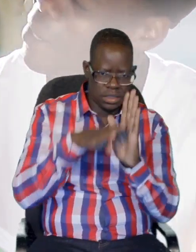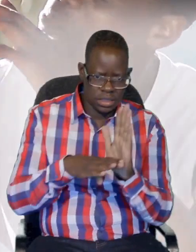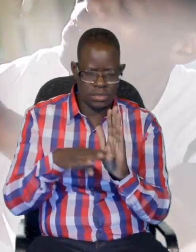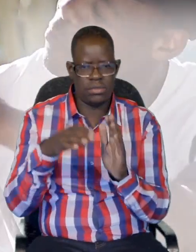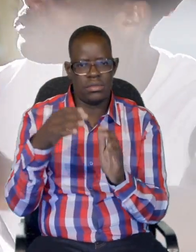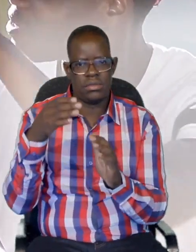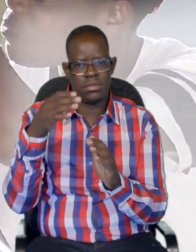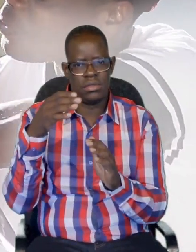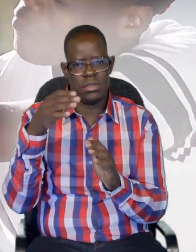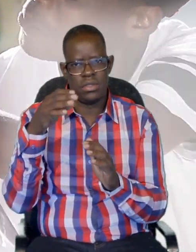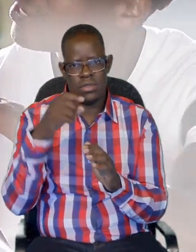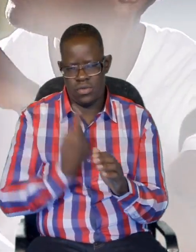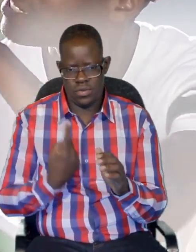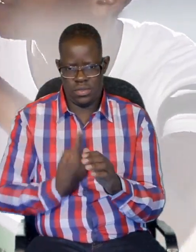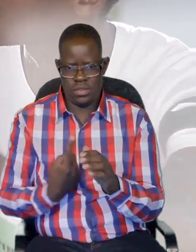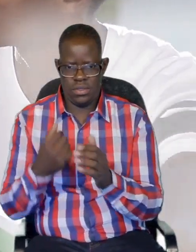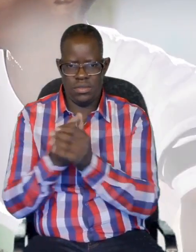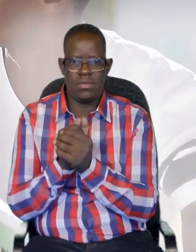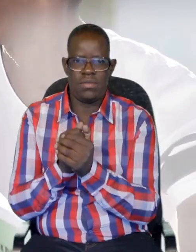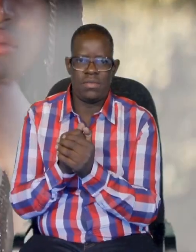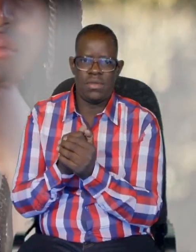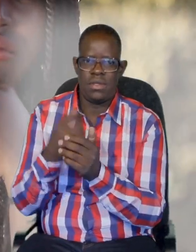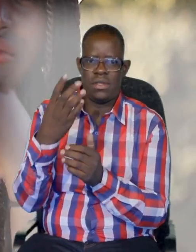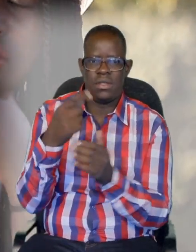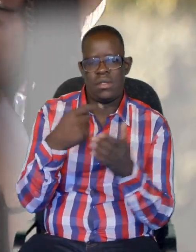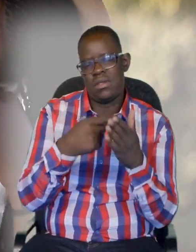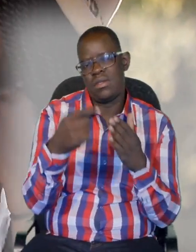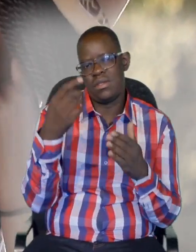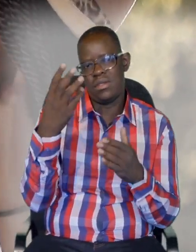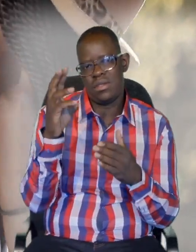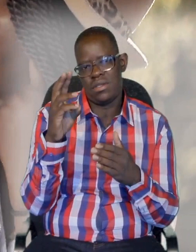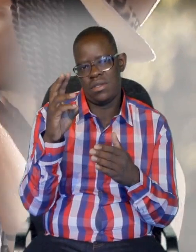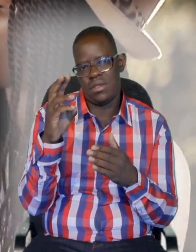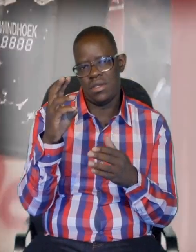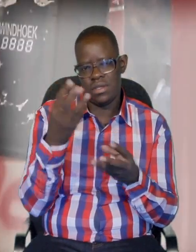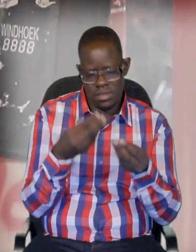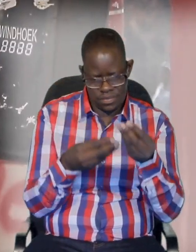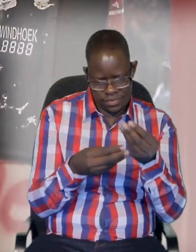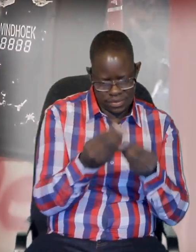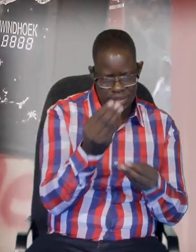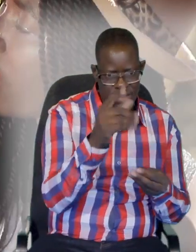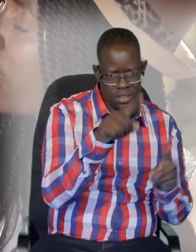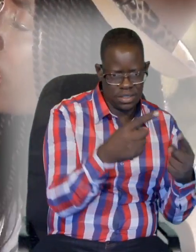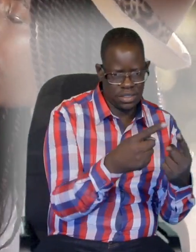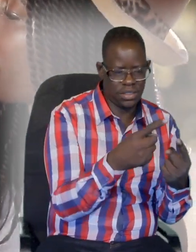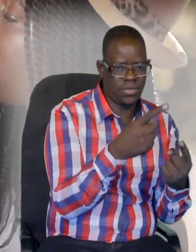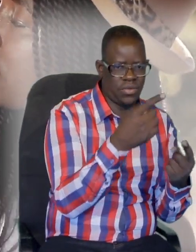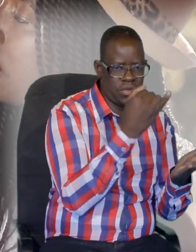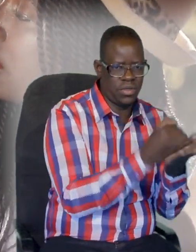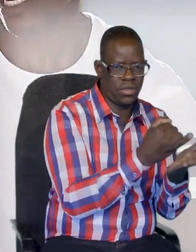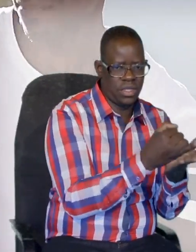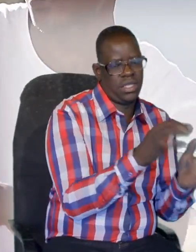drawings. Bravo, Cecil. Bravo, man. You're getting a grip of this. But what if we sell goods on credit? So are we dealing with the debtor